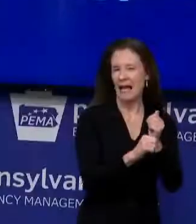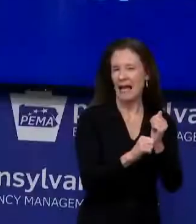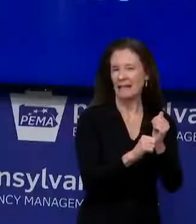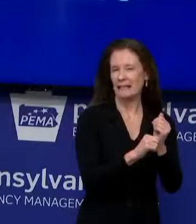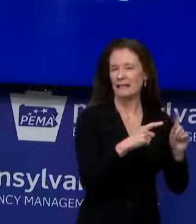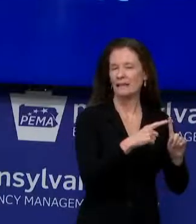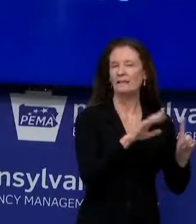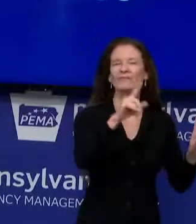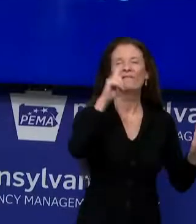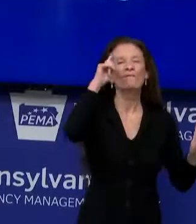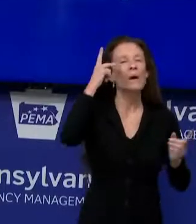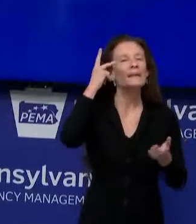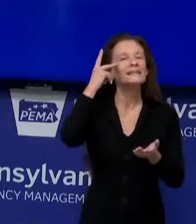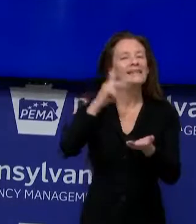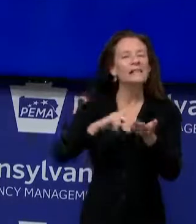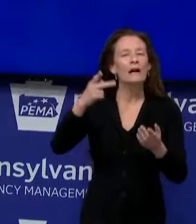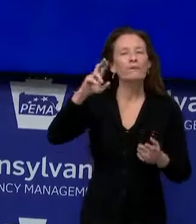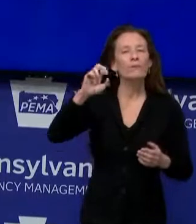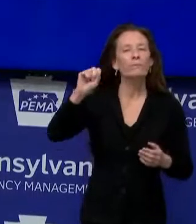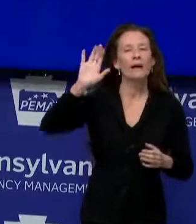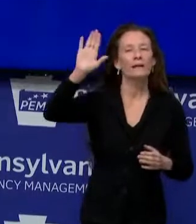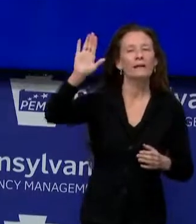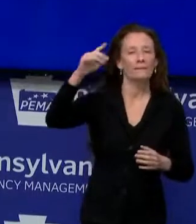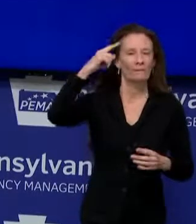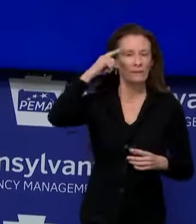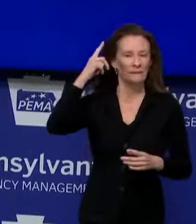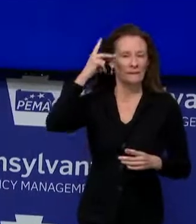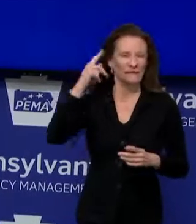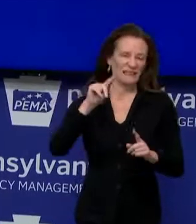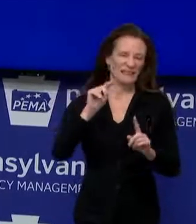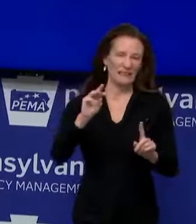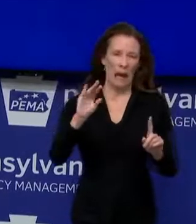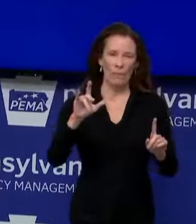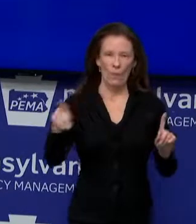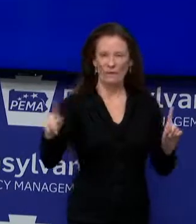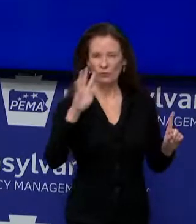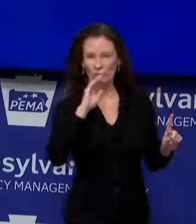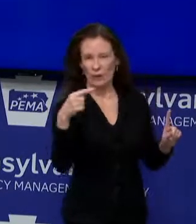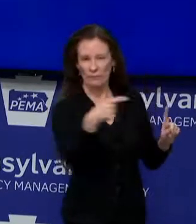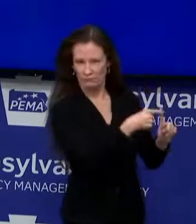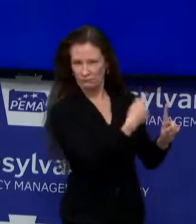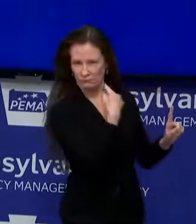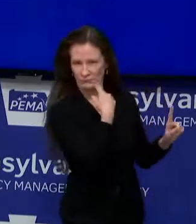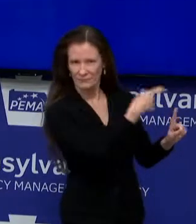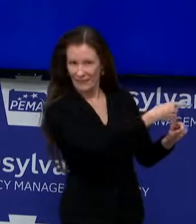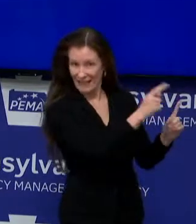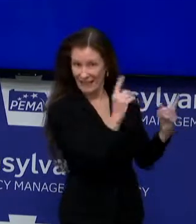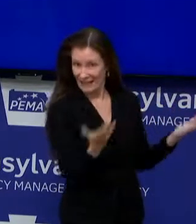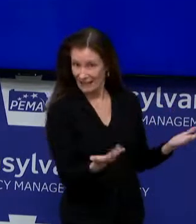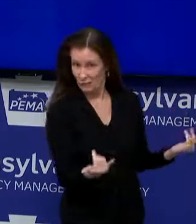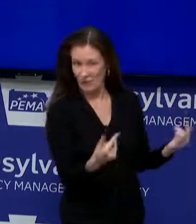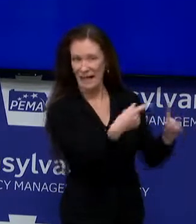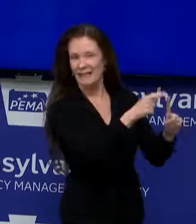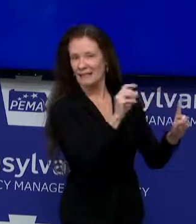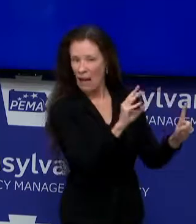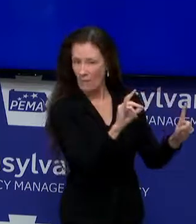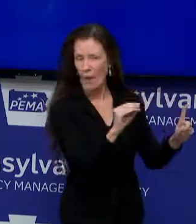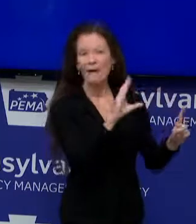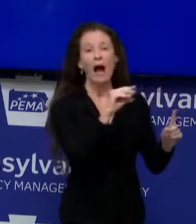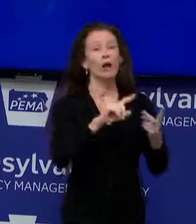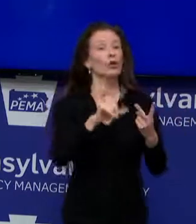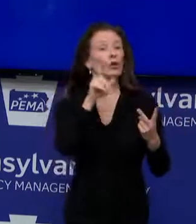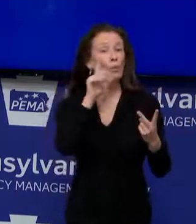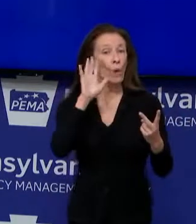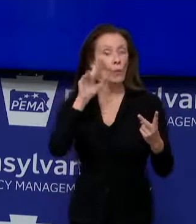Today's event. Governor Tom Wolf, Secretary of State Kathy Boockvar, and Philadelphia City Commissioner Al Schmidt.